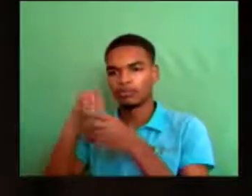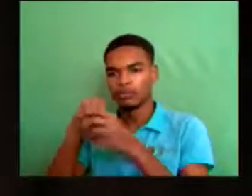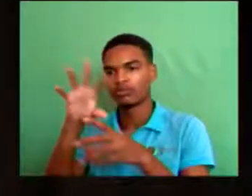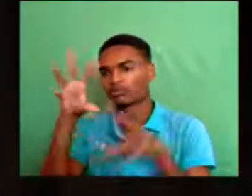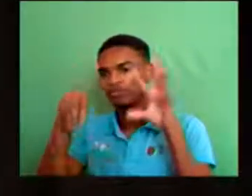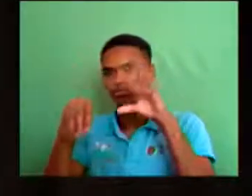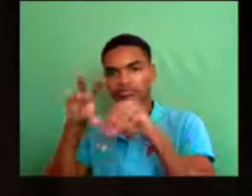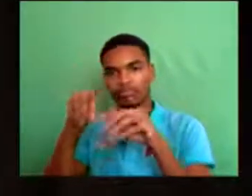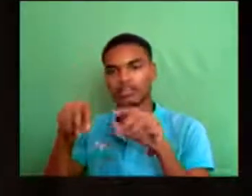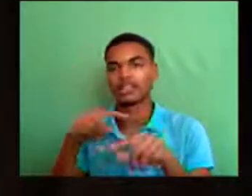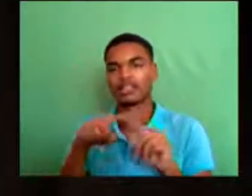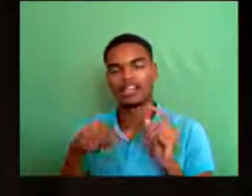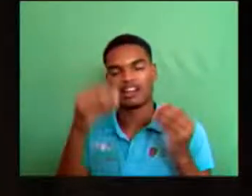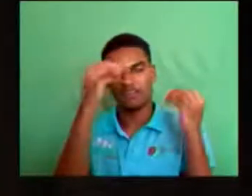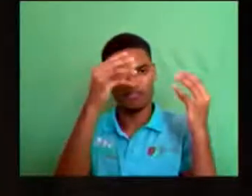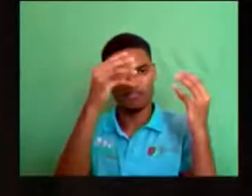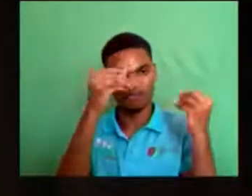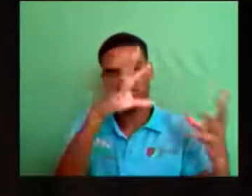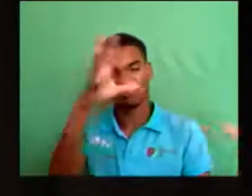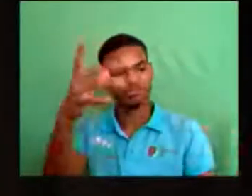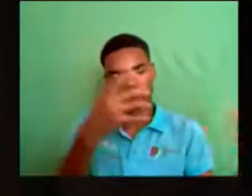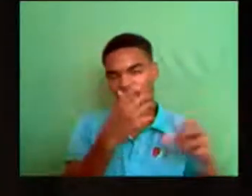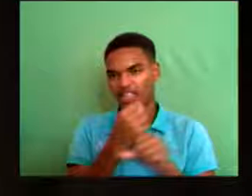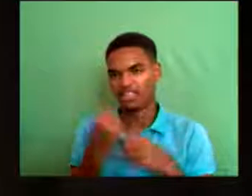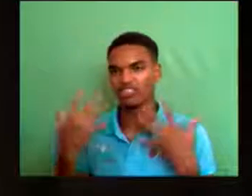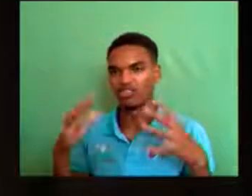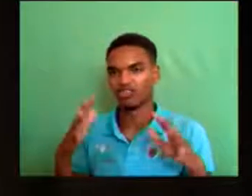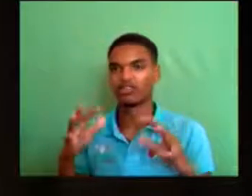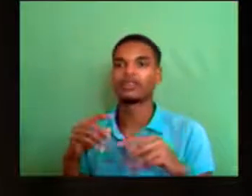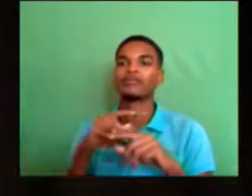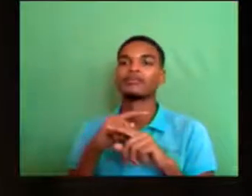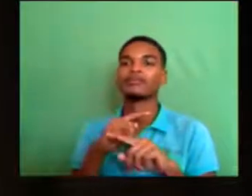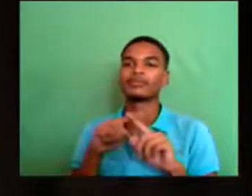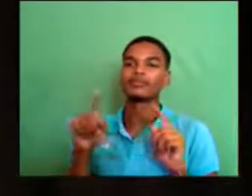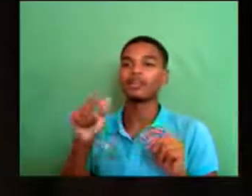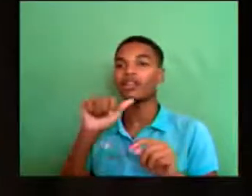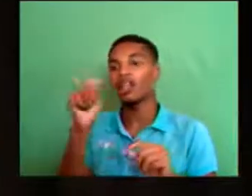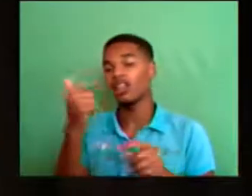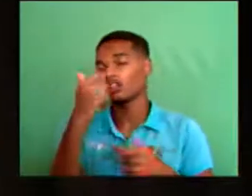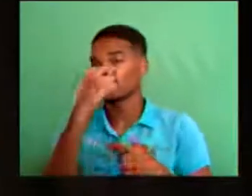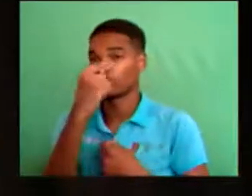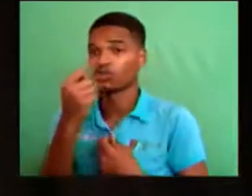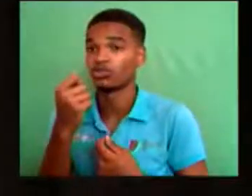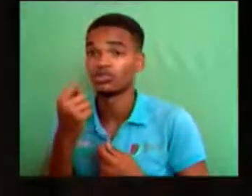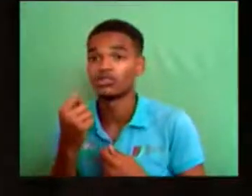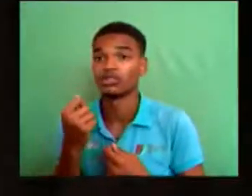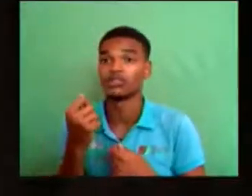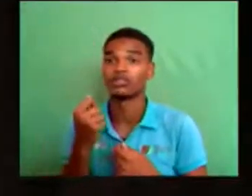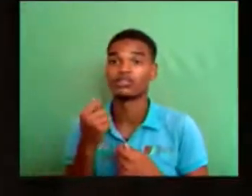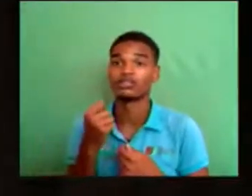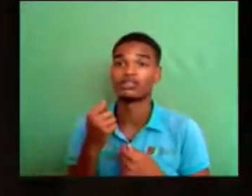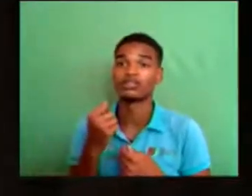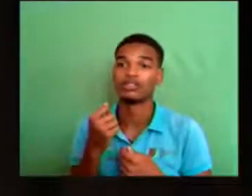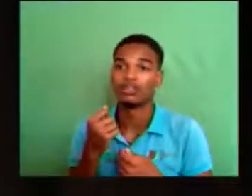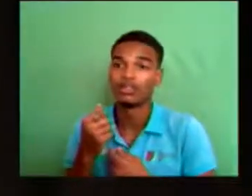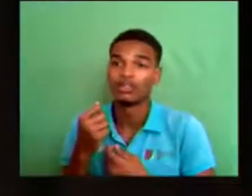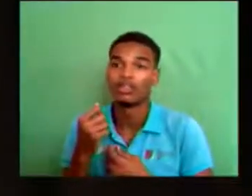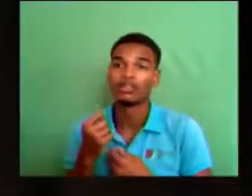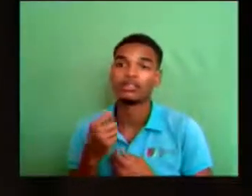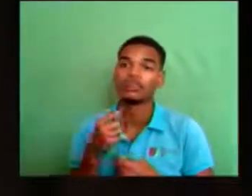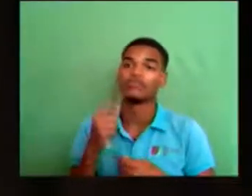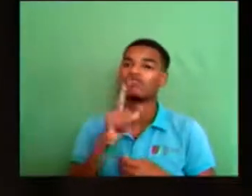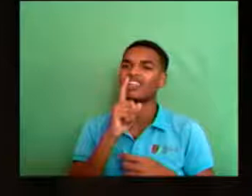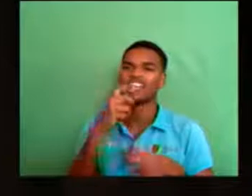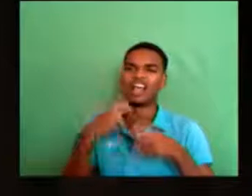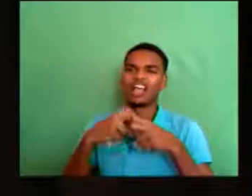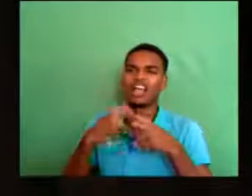in. The other thing that was interesting, a lot of times, I know I have it, it's hard for me to